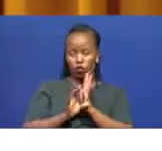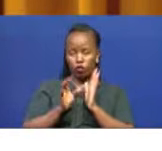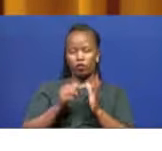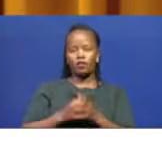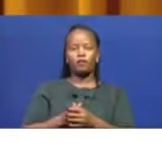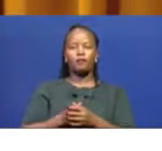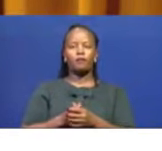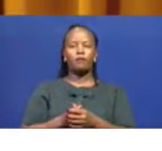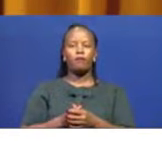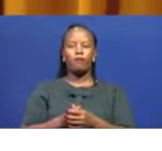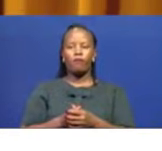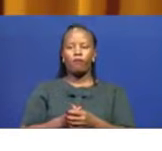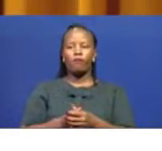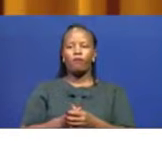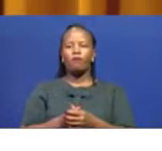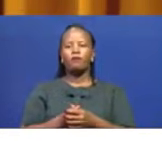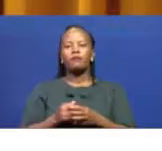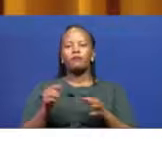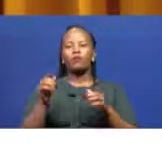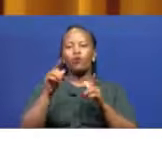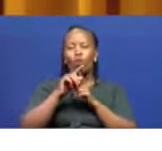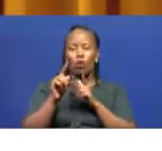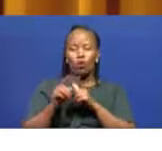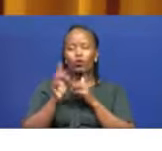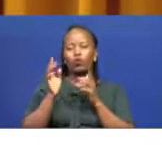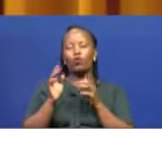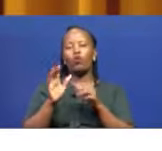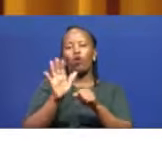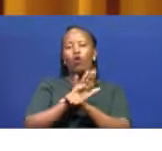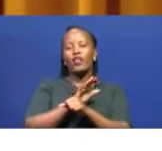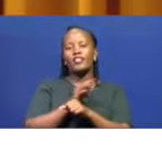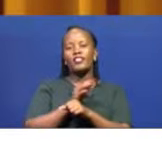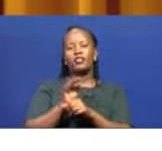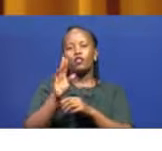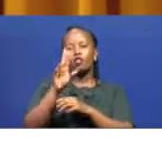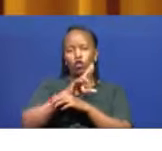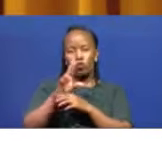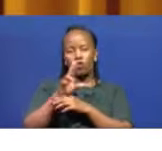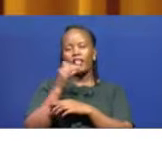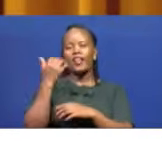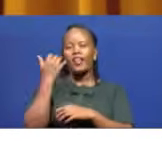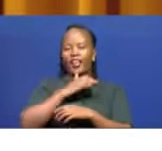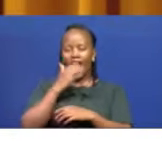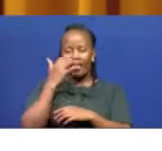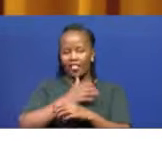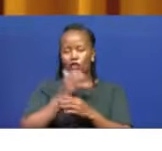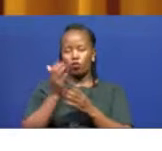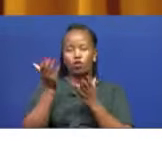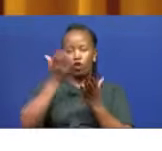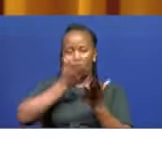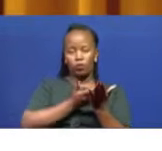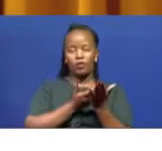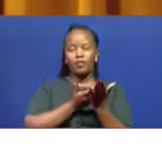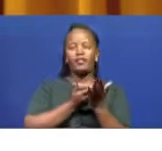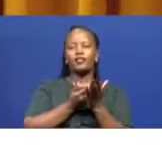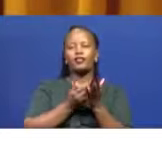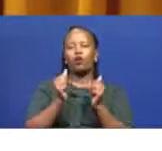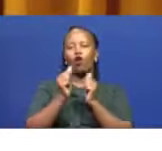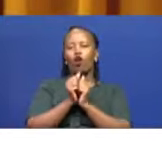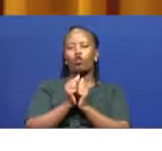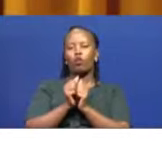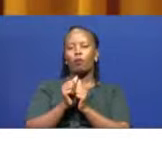impeachment. He wholly adopted H.E. Gachagua's submission on October